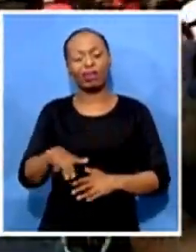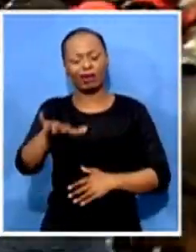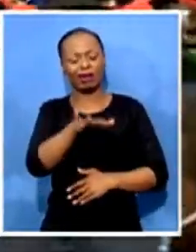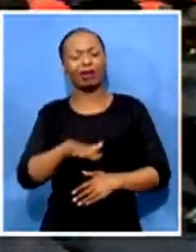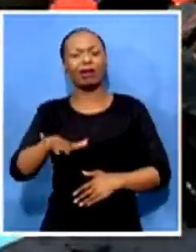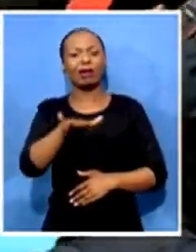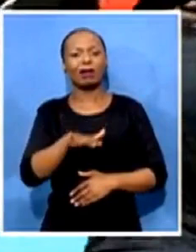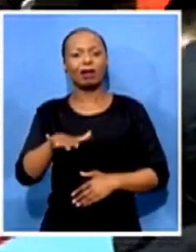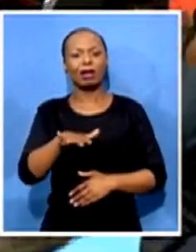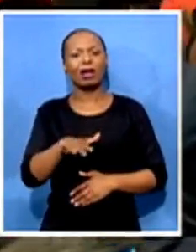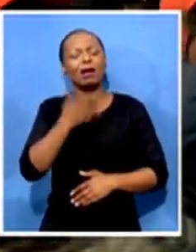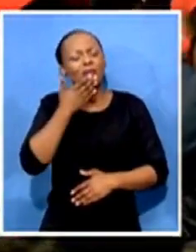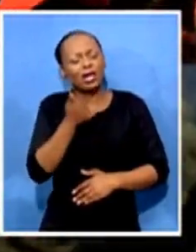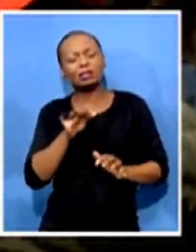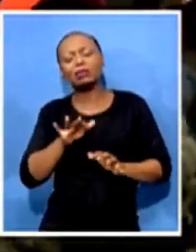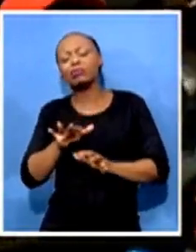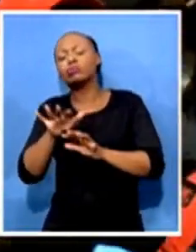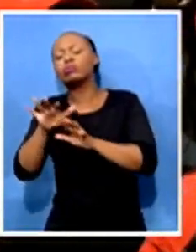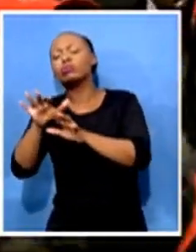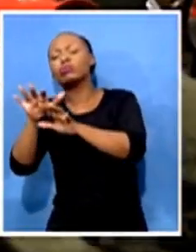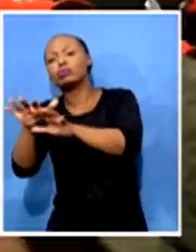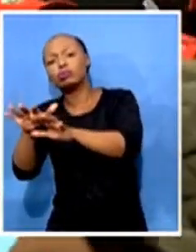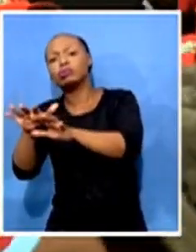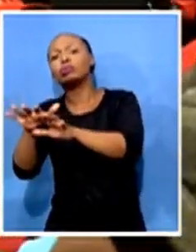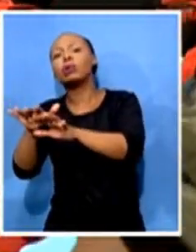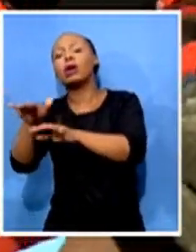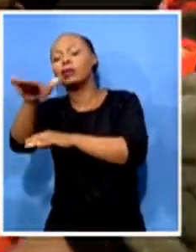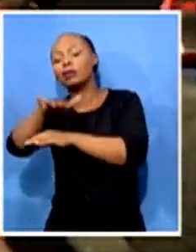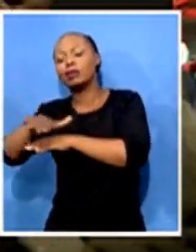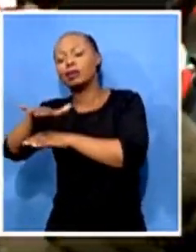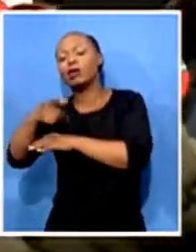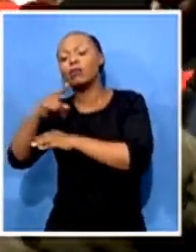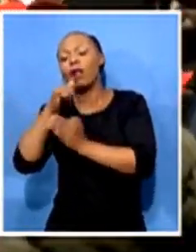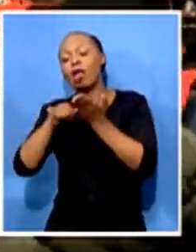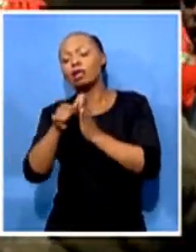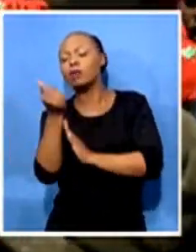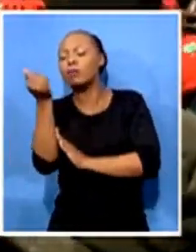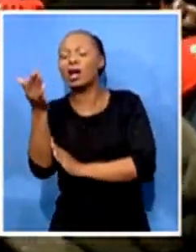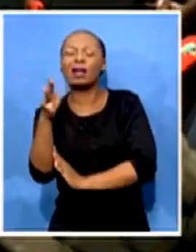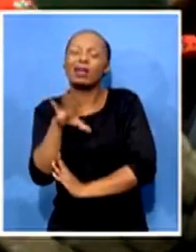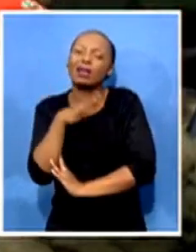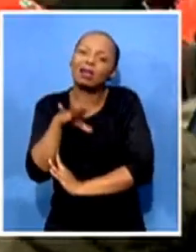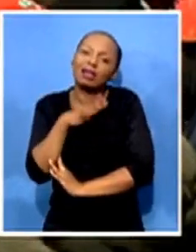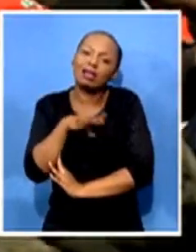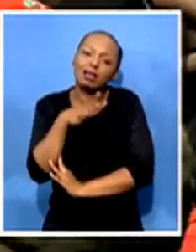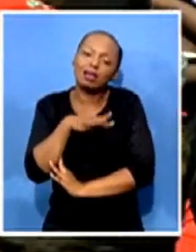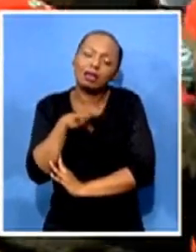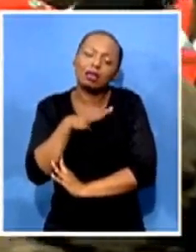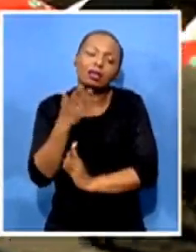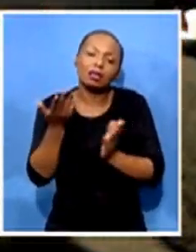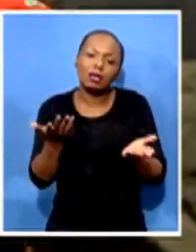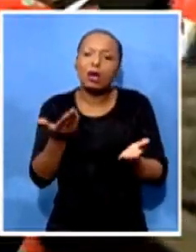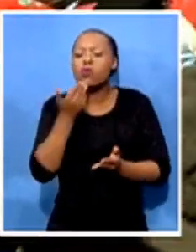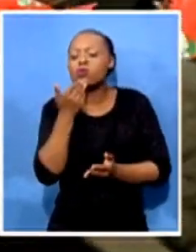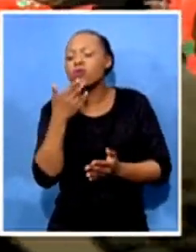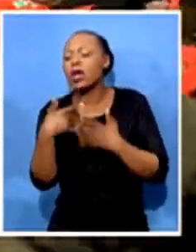where obviously that set up to hand over the memorandum to Brackenfell, or whoever the person will be at Brackenfell to receive the